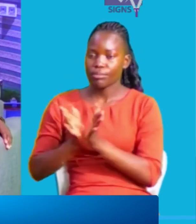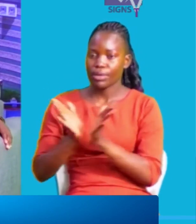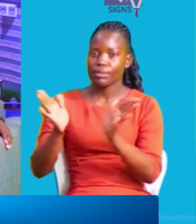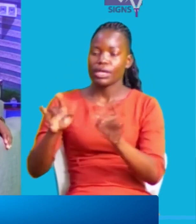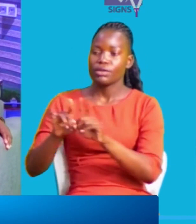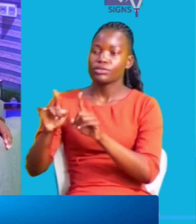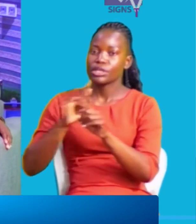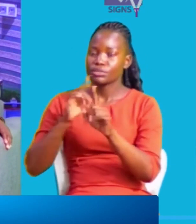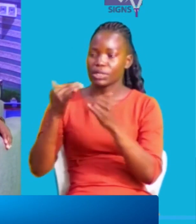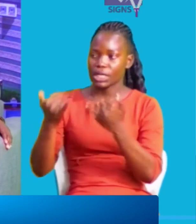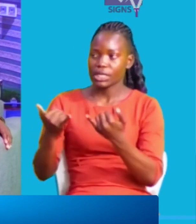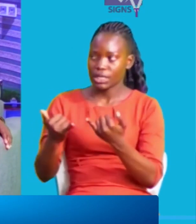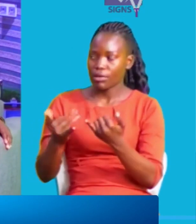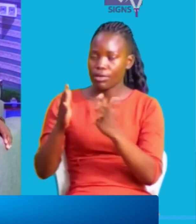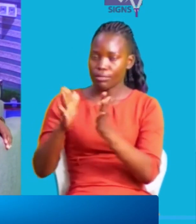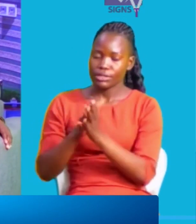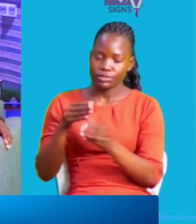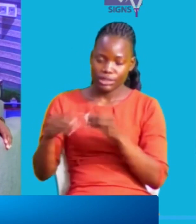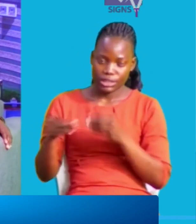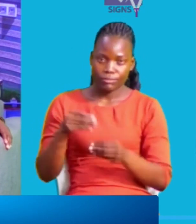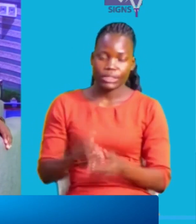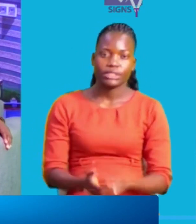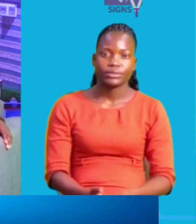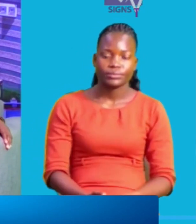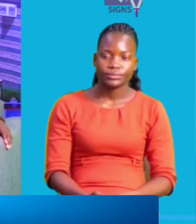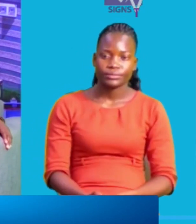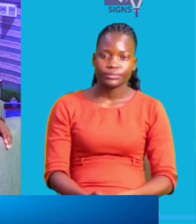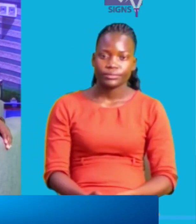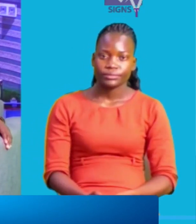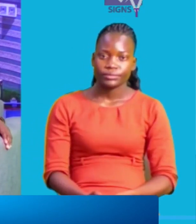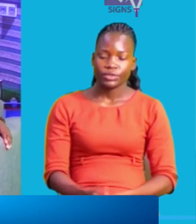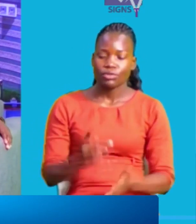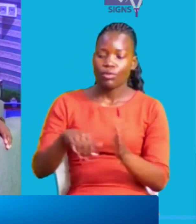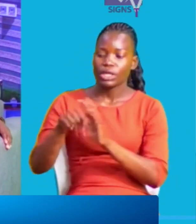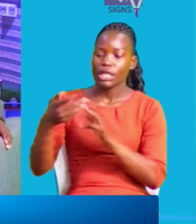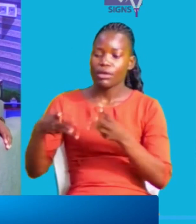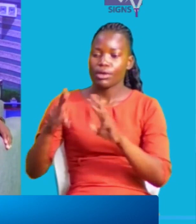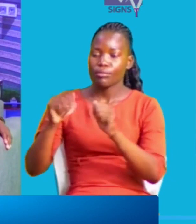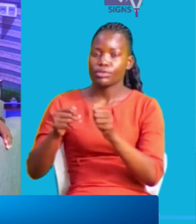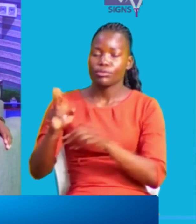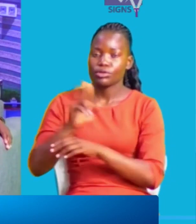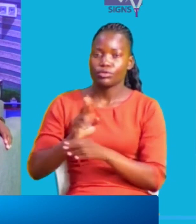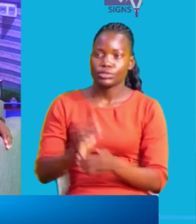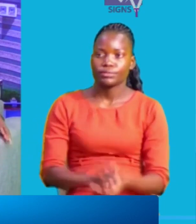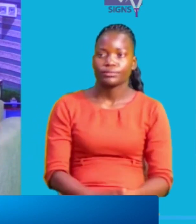as we're speaking now, particularly persons with disabilities? Besides mainstreaming, what other mechanisms could we use?